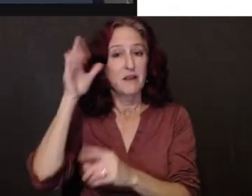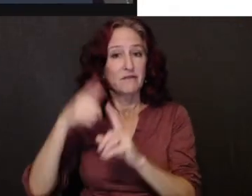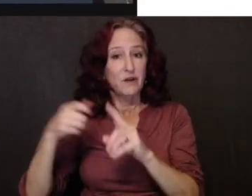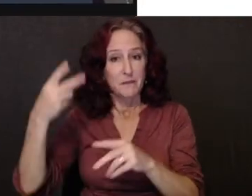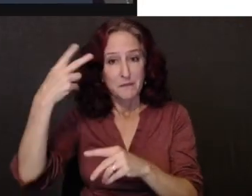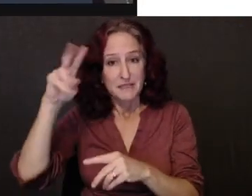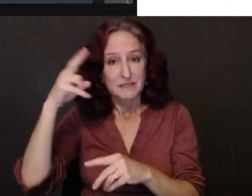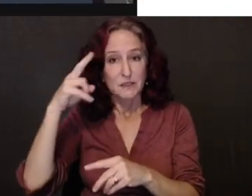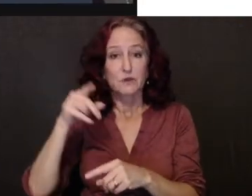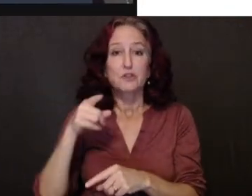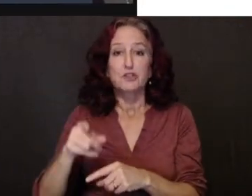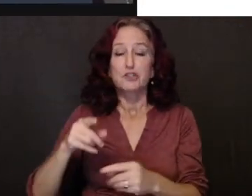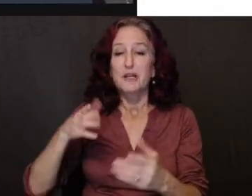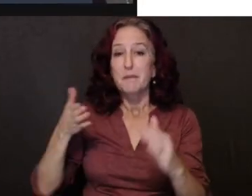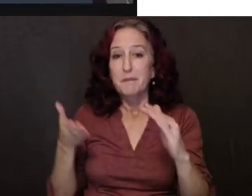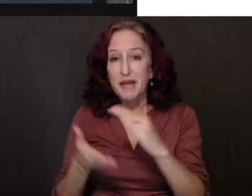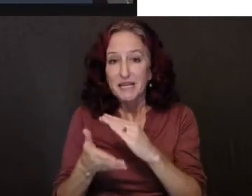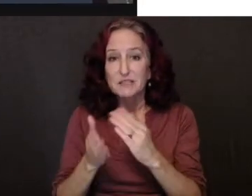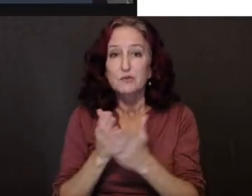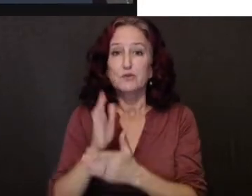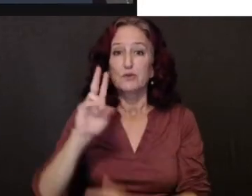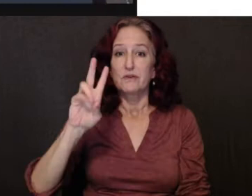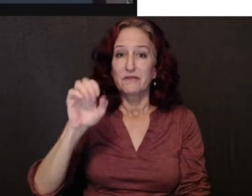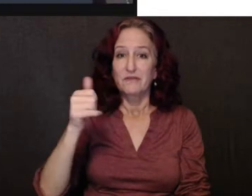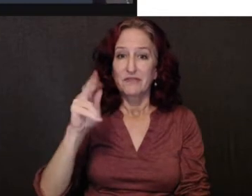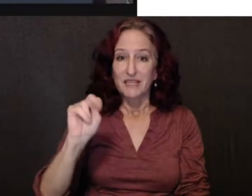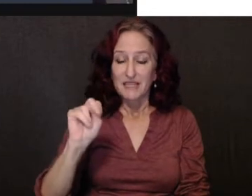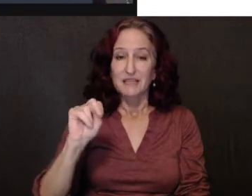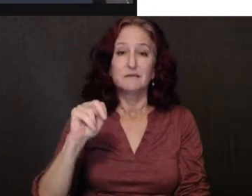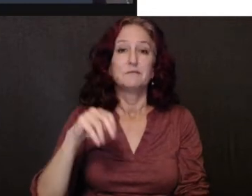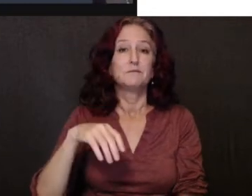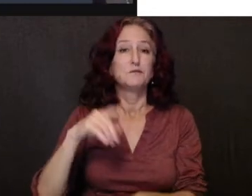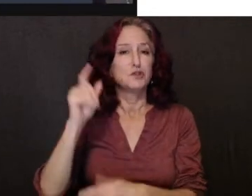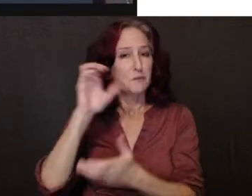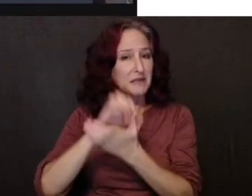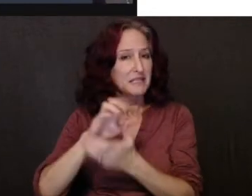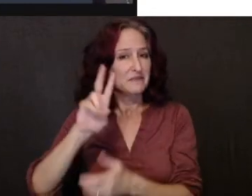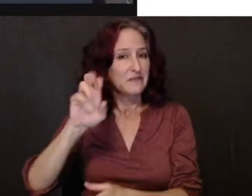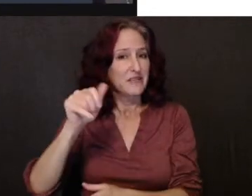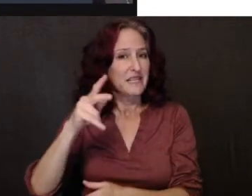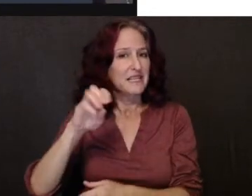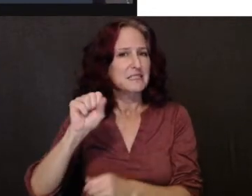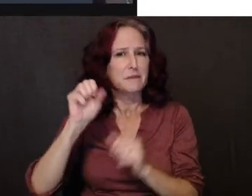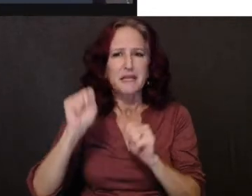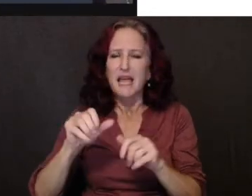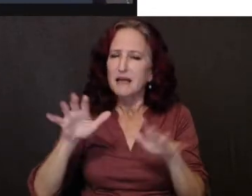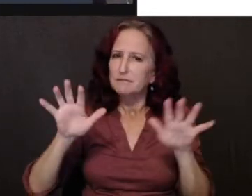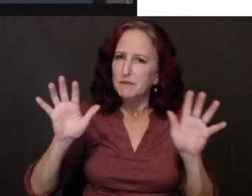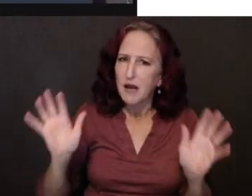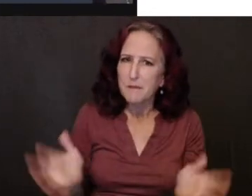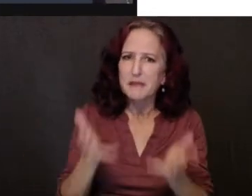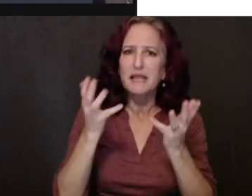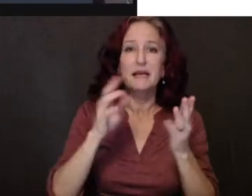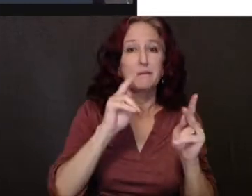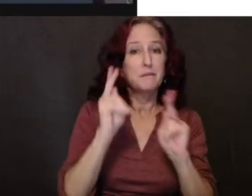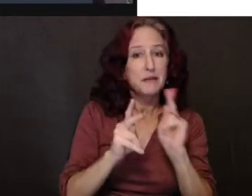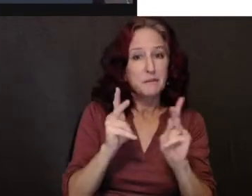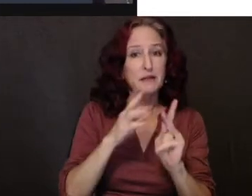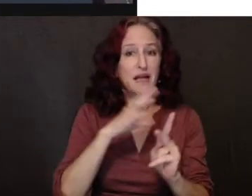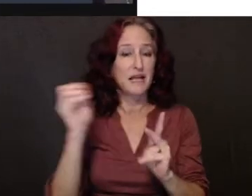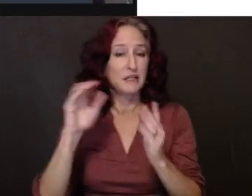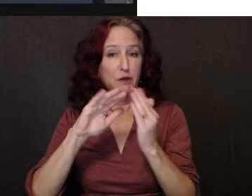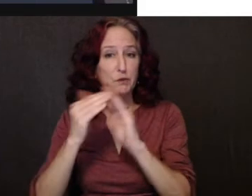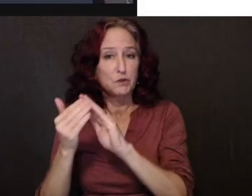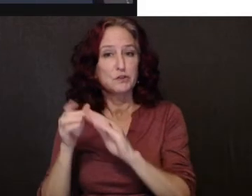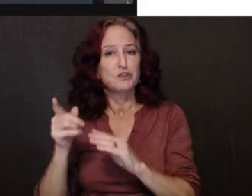was born and raised in the East Bay, the daughter of a first-generation mother and an immigrant father from Mexico. She is an educator and vegan